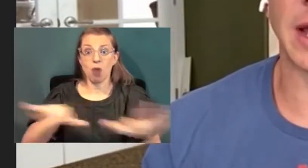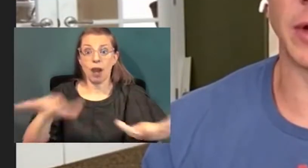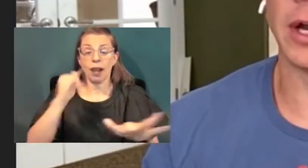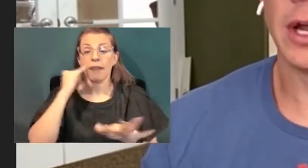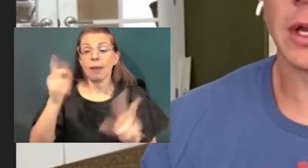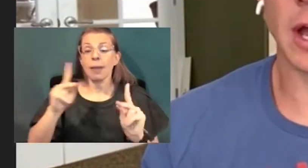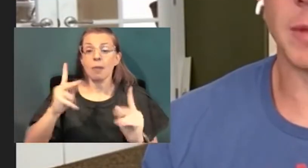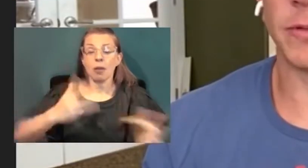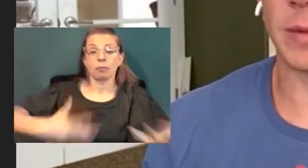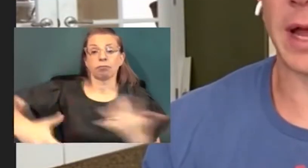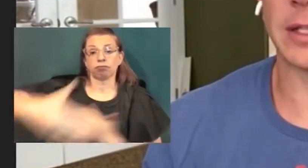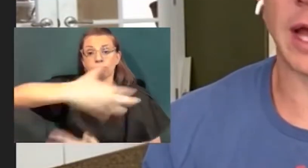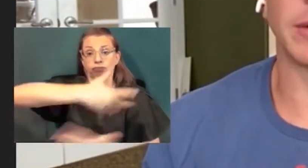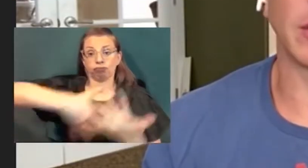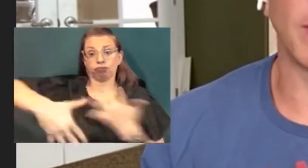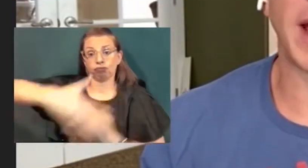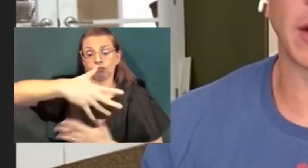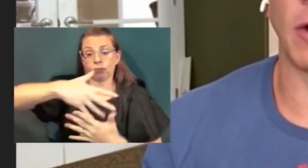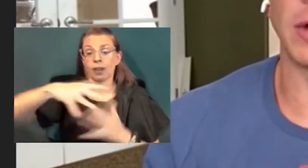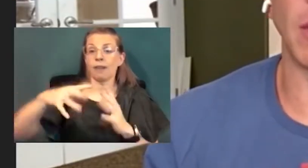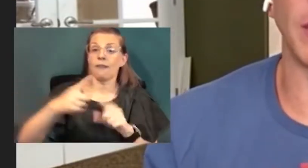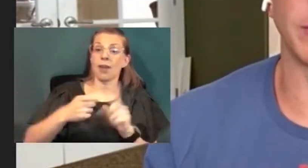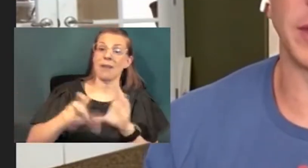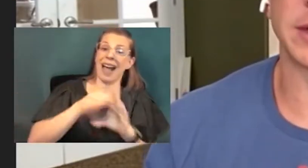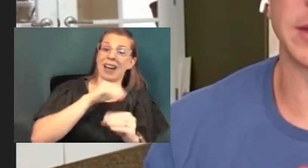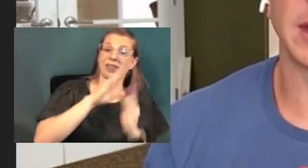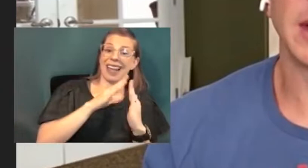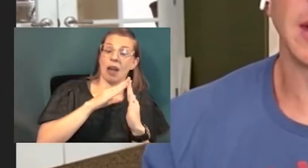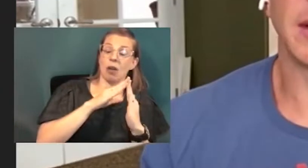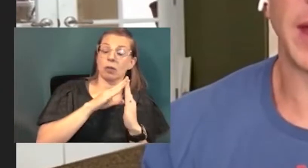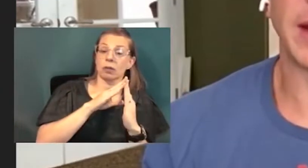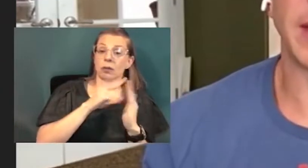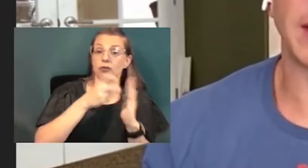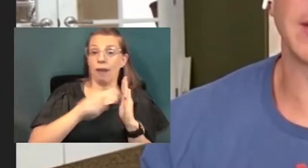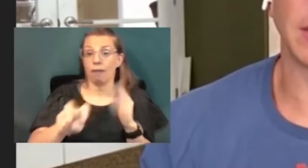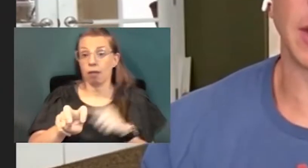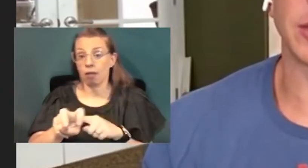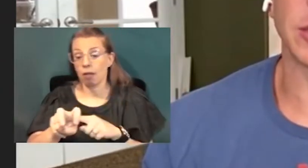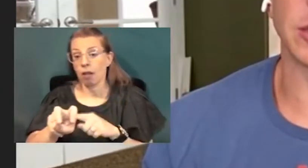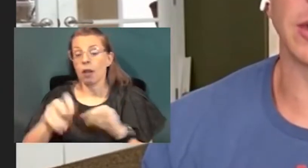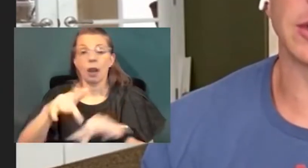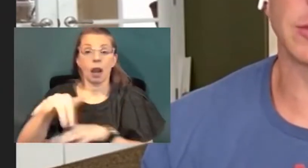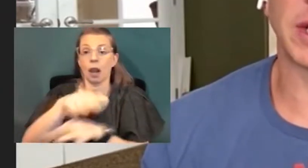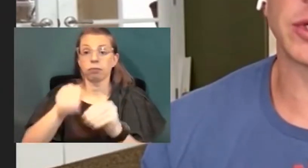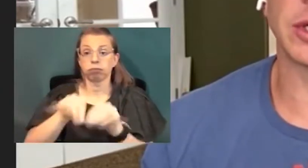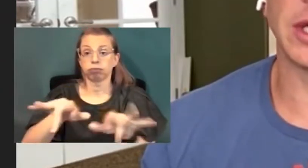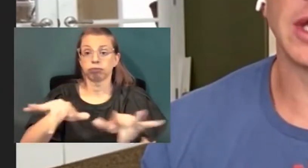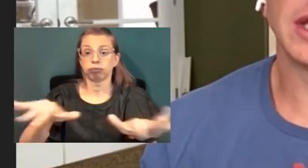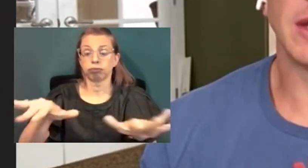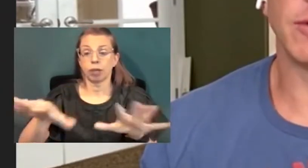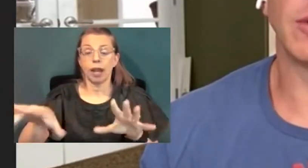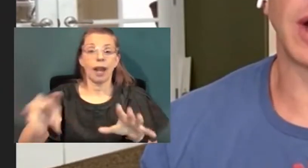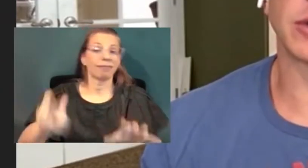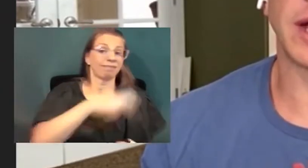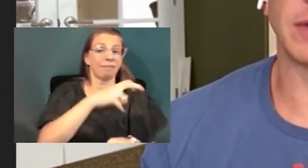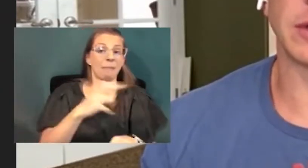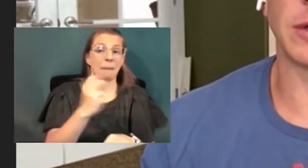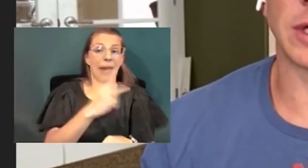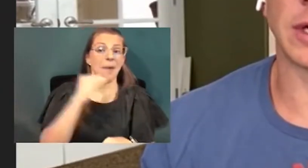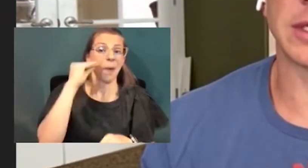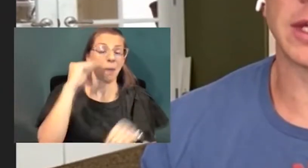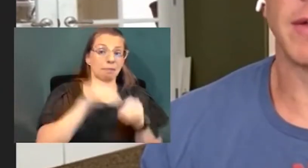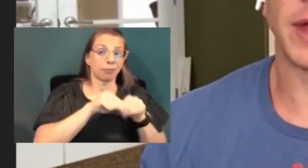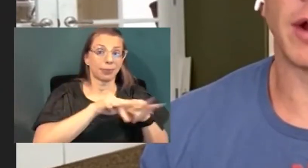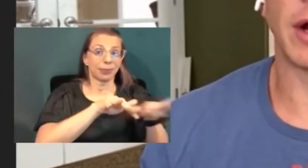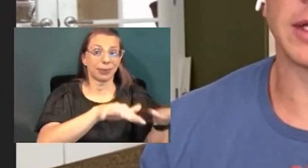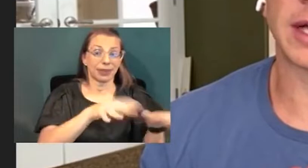get together, come in from out of town, go back home, go other places, that is a large concern, especially if you are traveling to